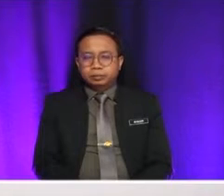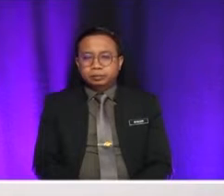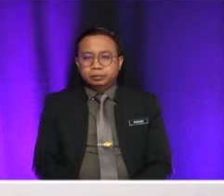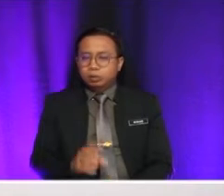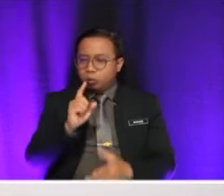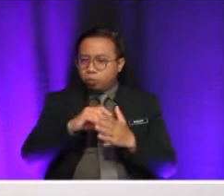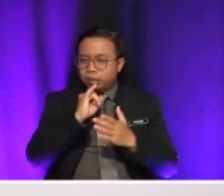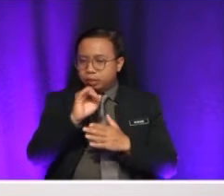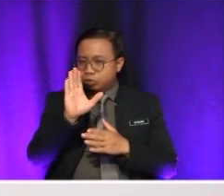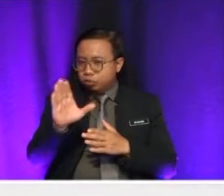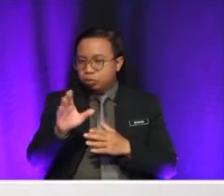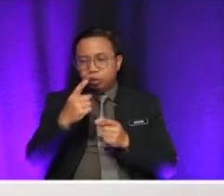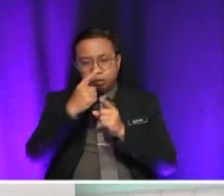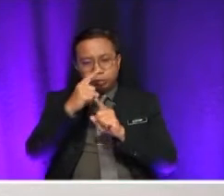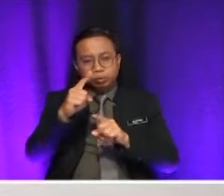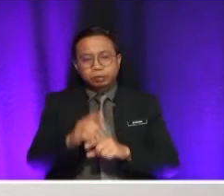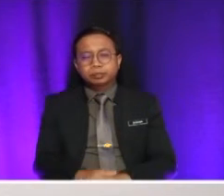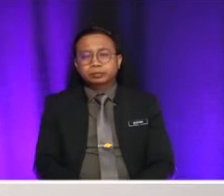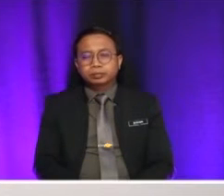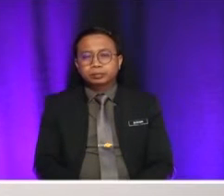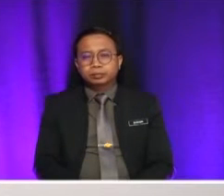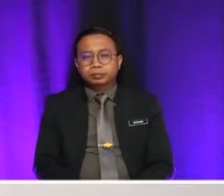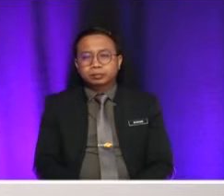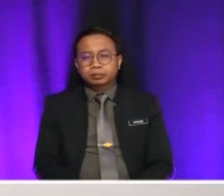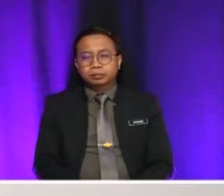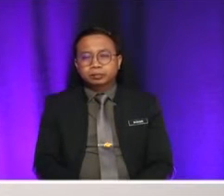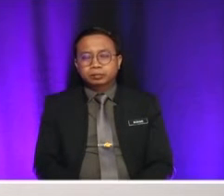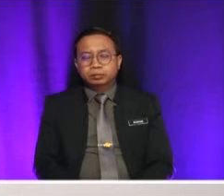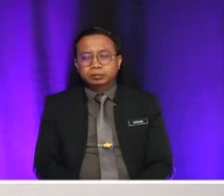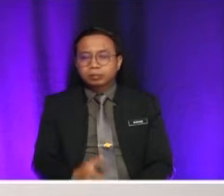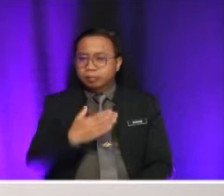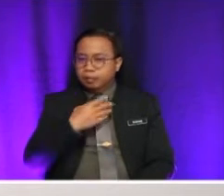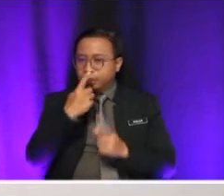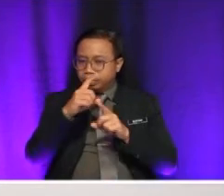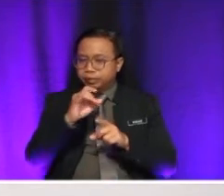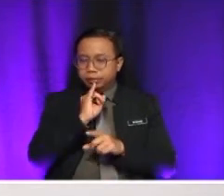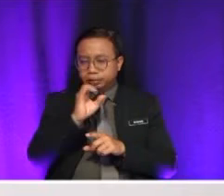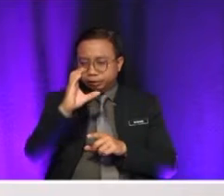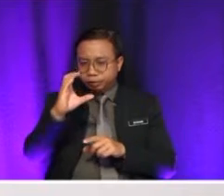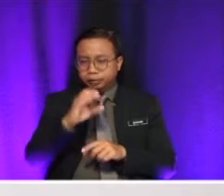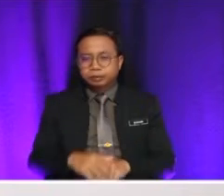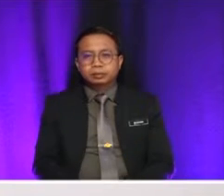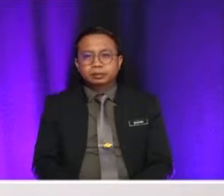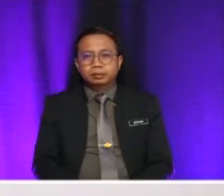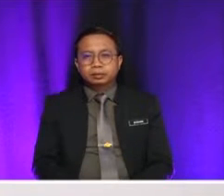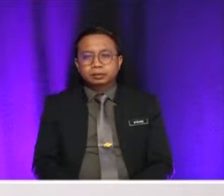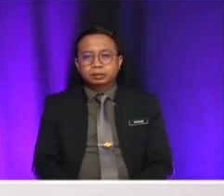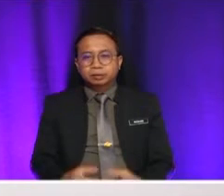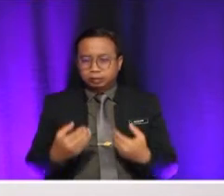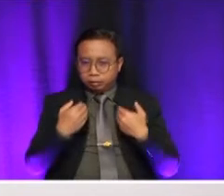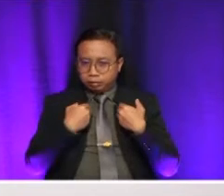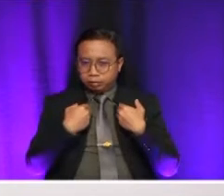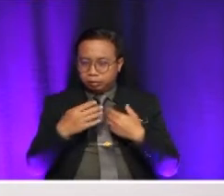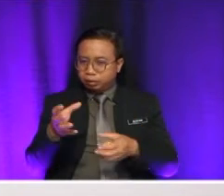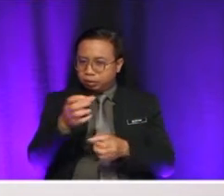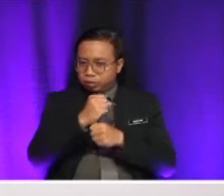what is your answer and what's your explanation? My answer is C. Inside it, there is a mechanism that captures